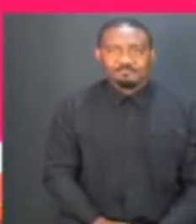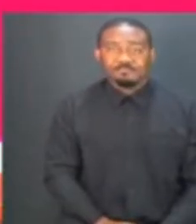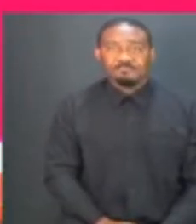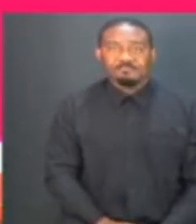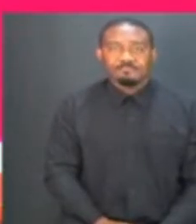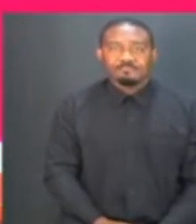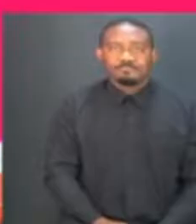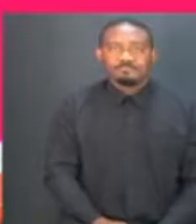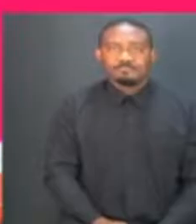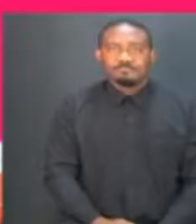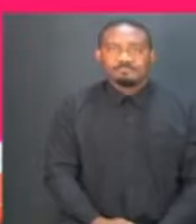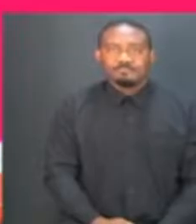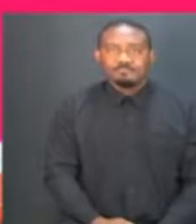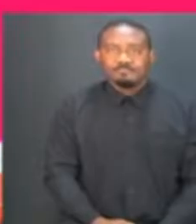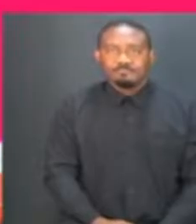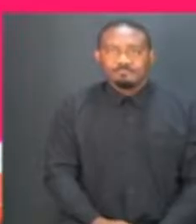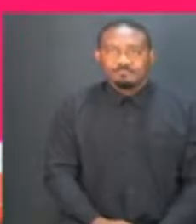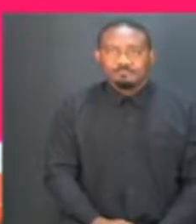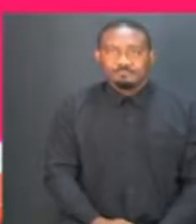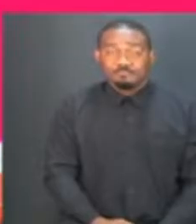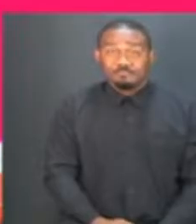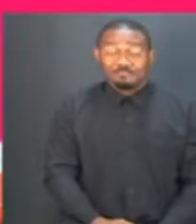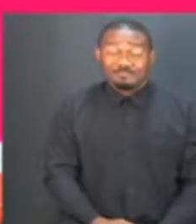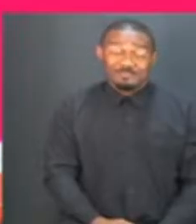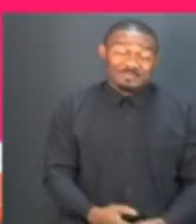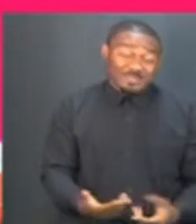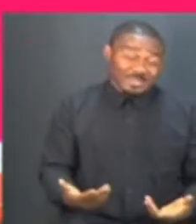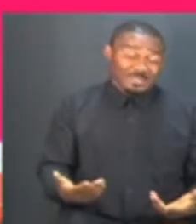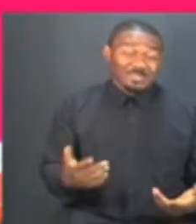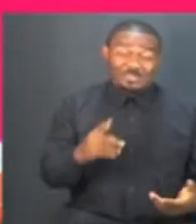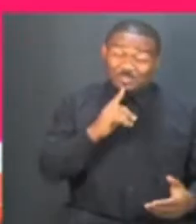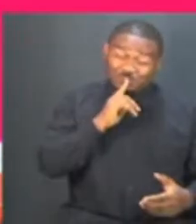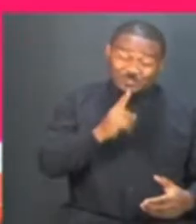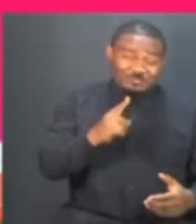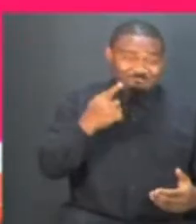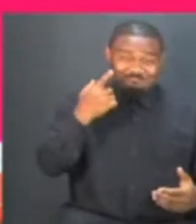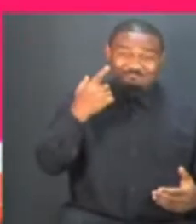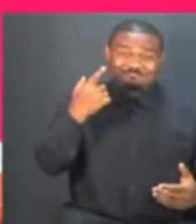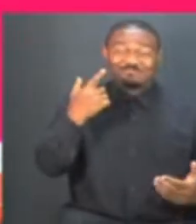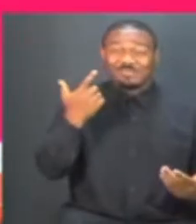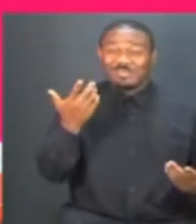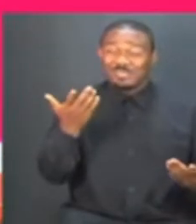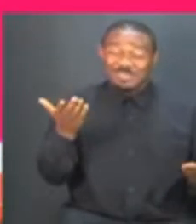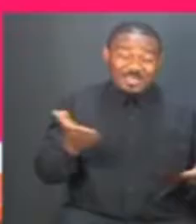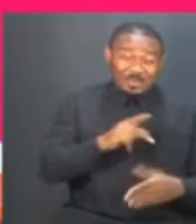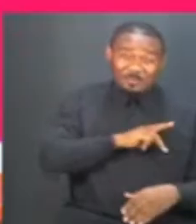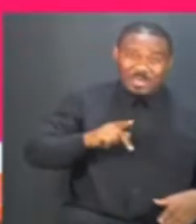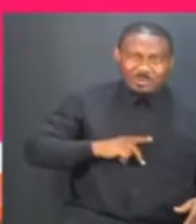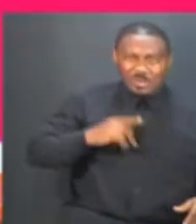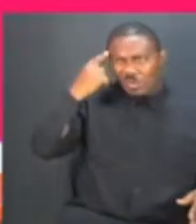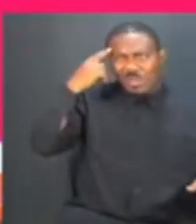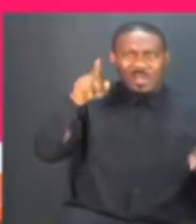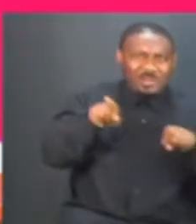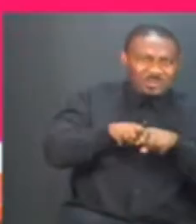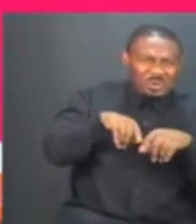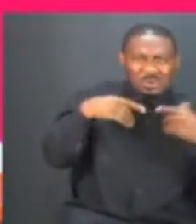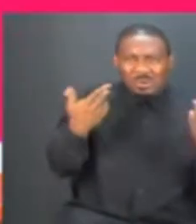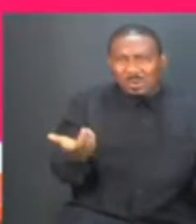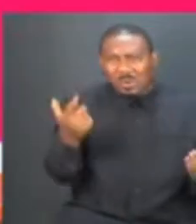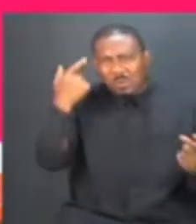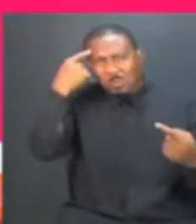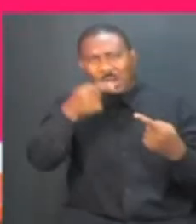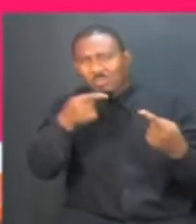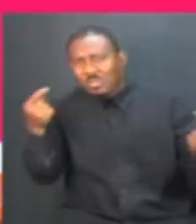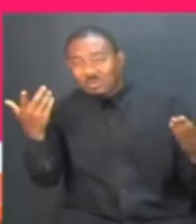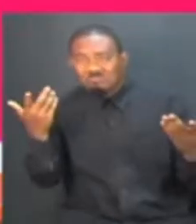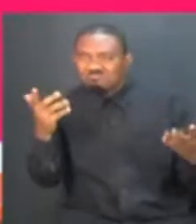Speaker, in this House, we've often agreed to disagree. I don't have a problem Roxanne, I don't have a problem if we